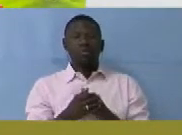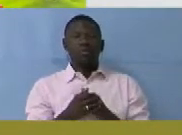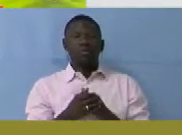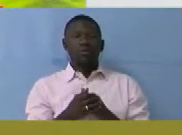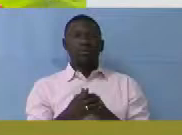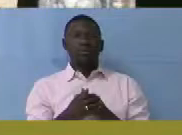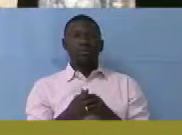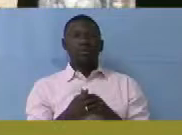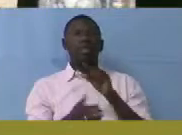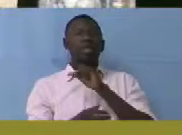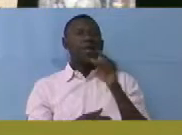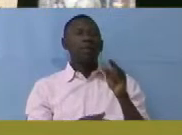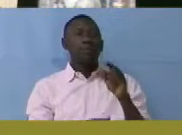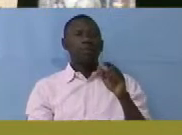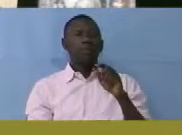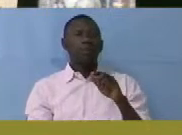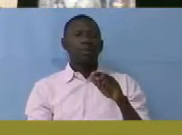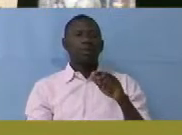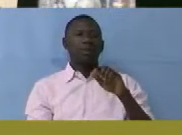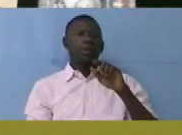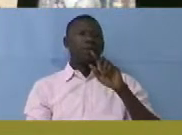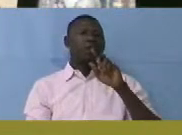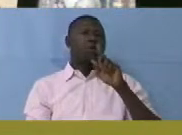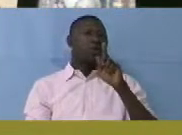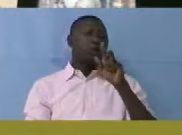called a QAM.